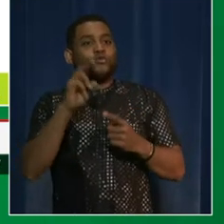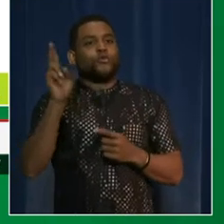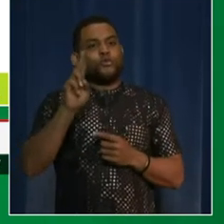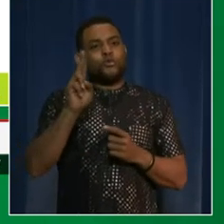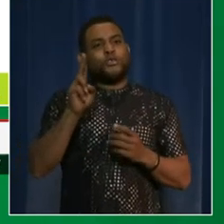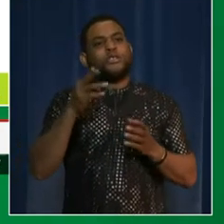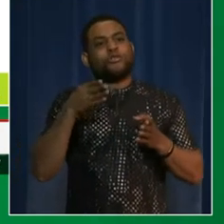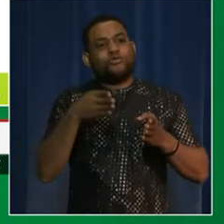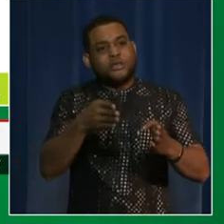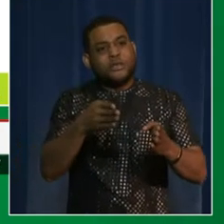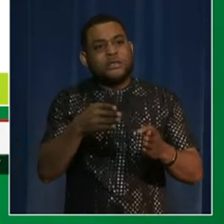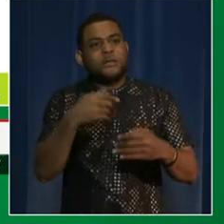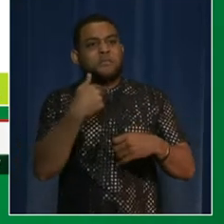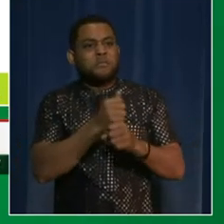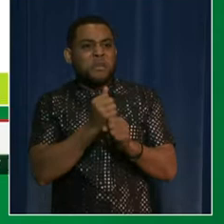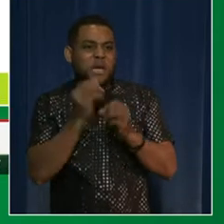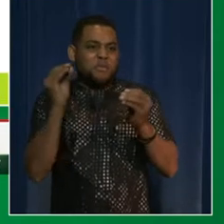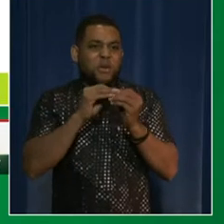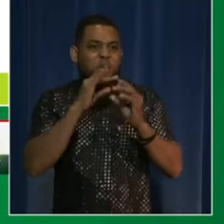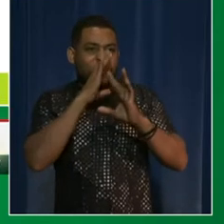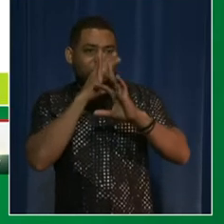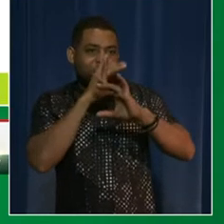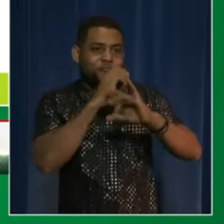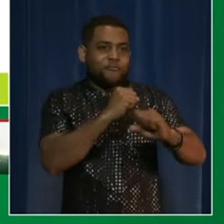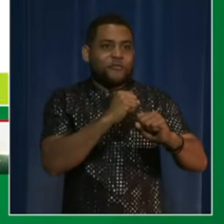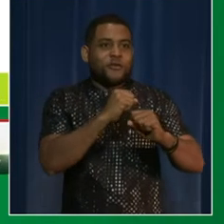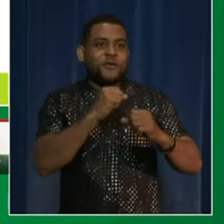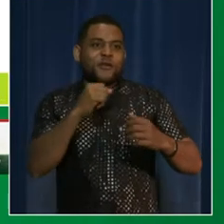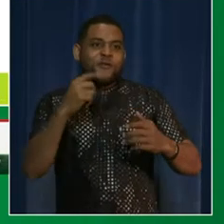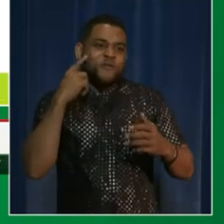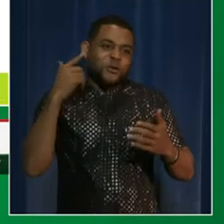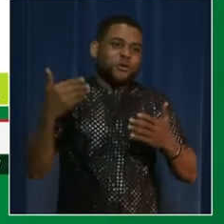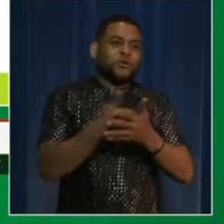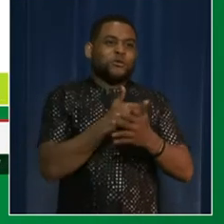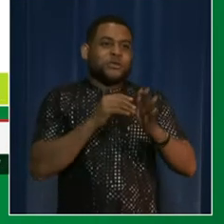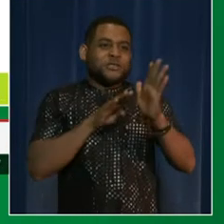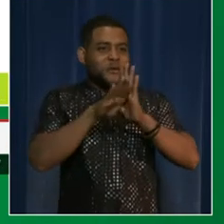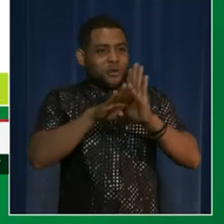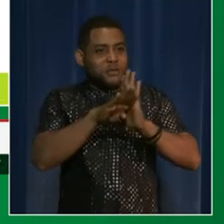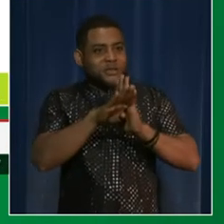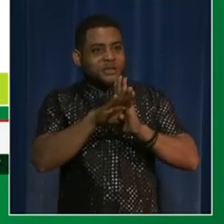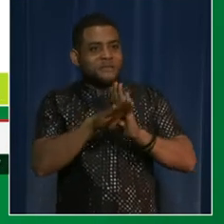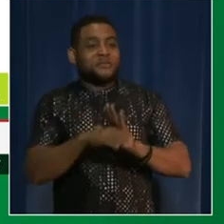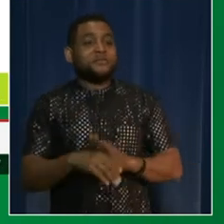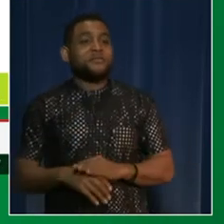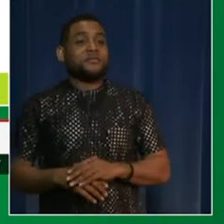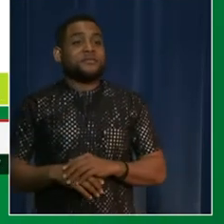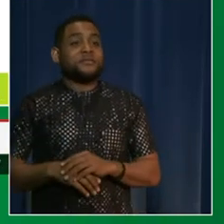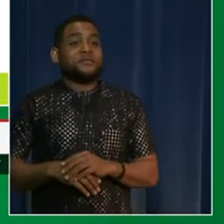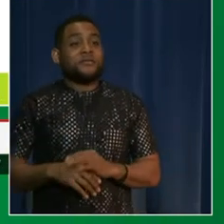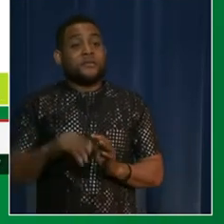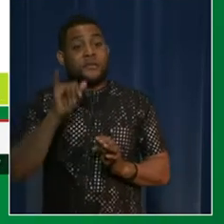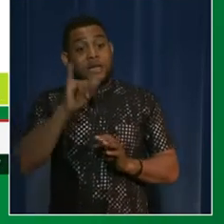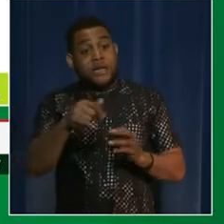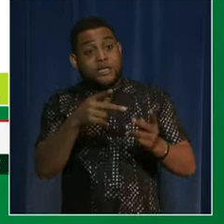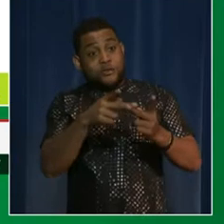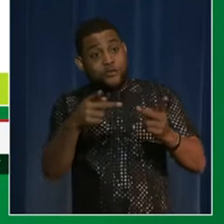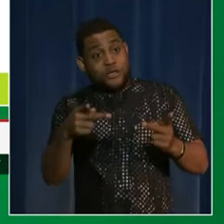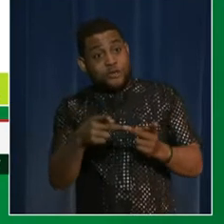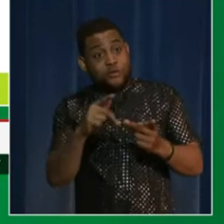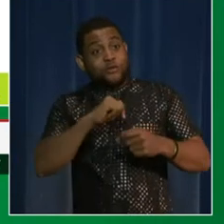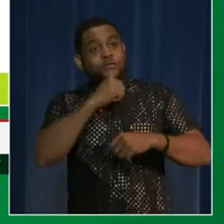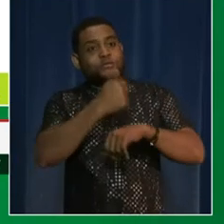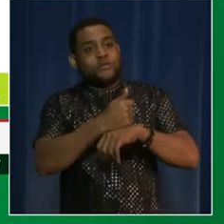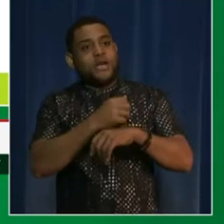make it an attractive site prime for new development. The location is currently zoned MU4. However,